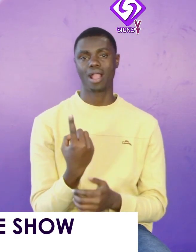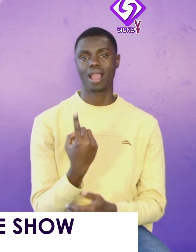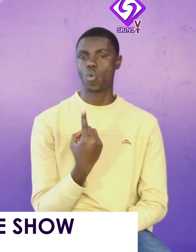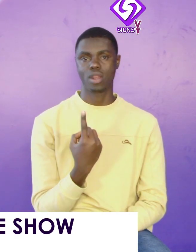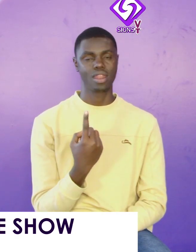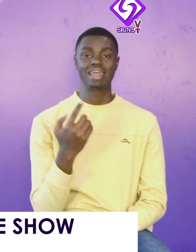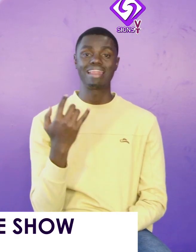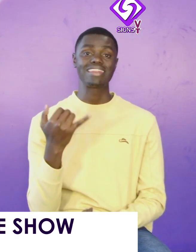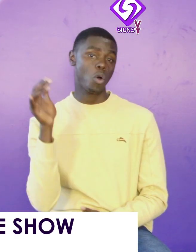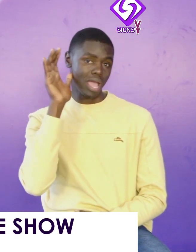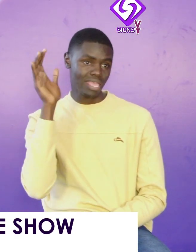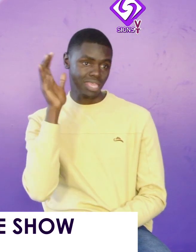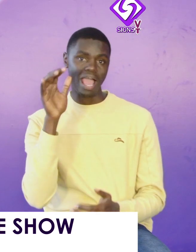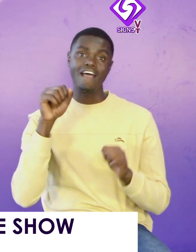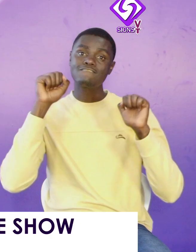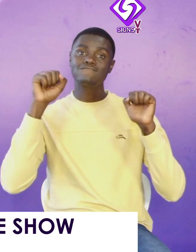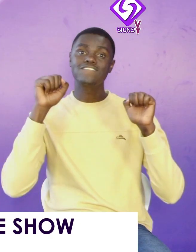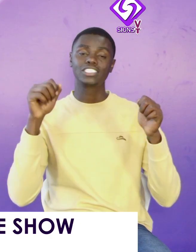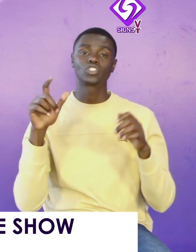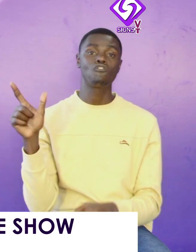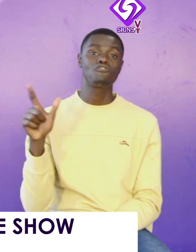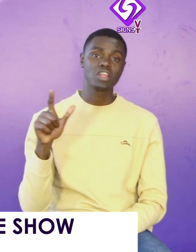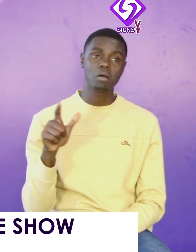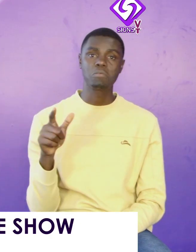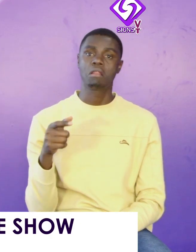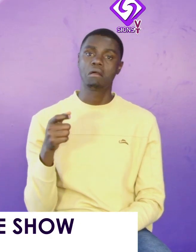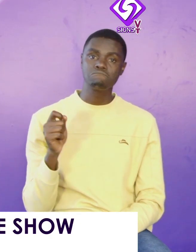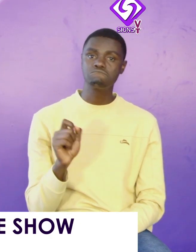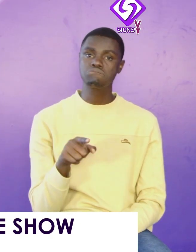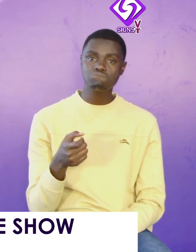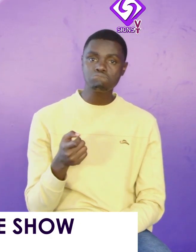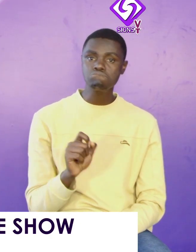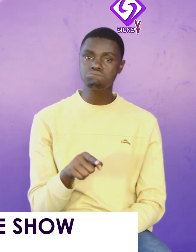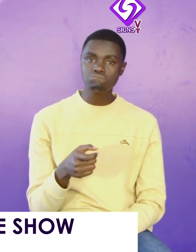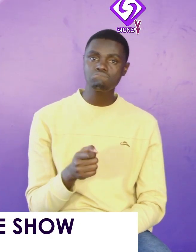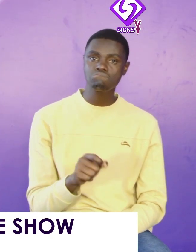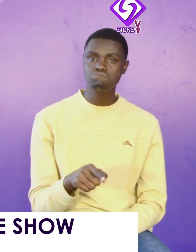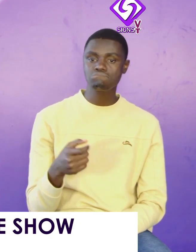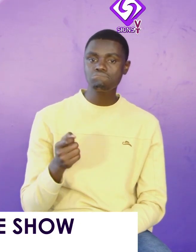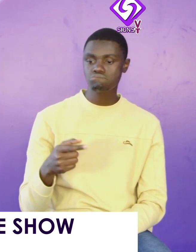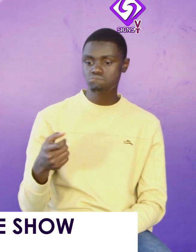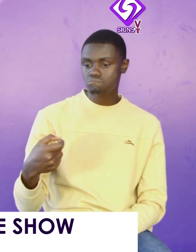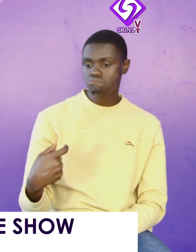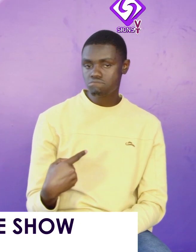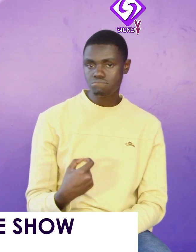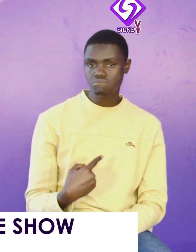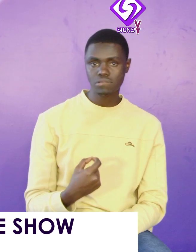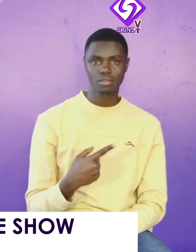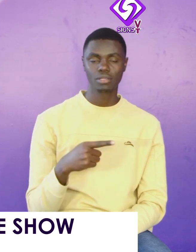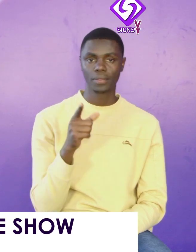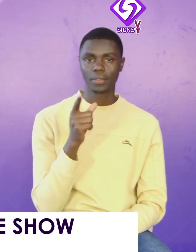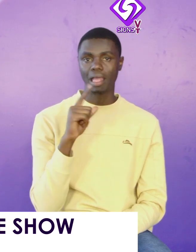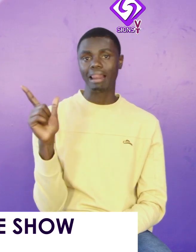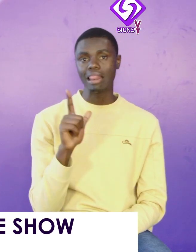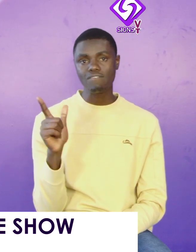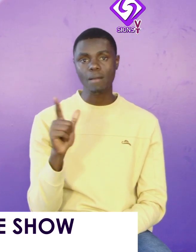Now I hear the fans of Liverpool sending messages on 0111 980384.